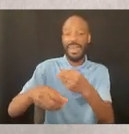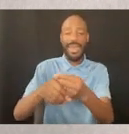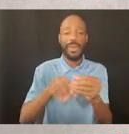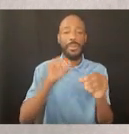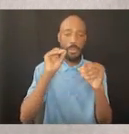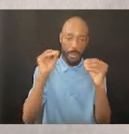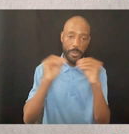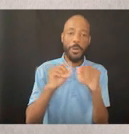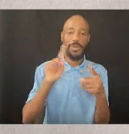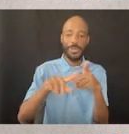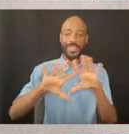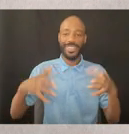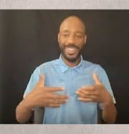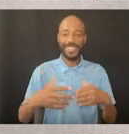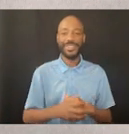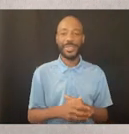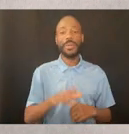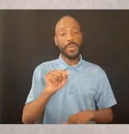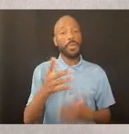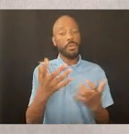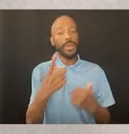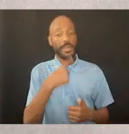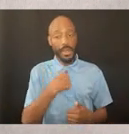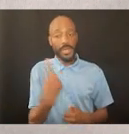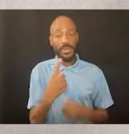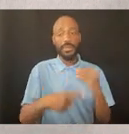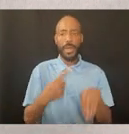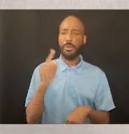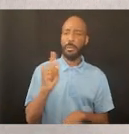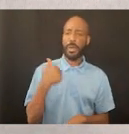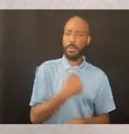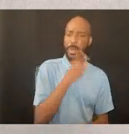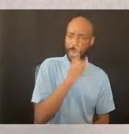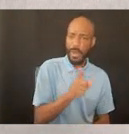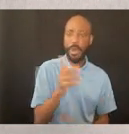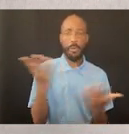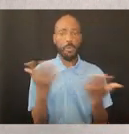they do want to tell me something about where we are and what we're doing in our time right now.